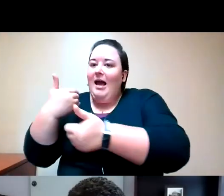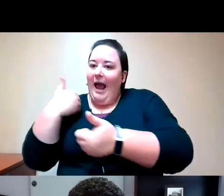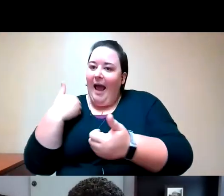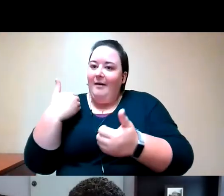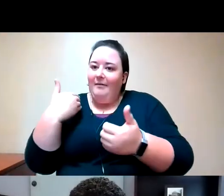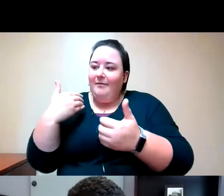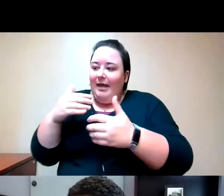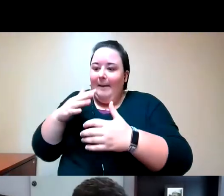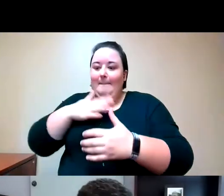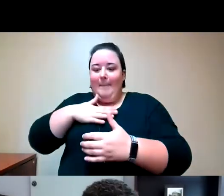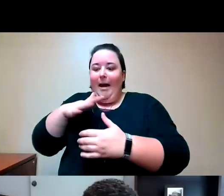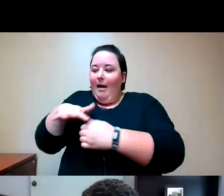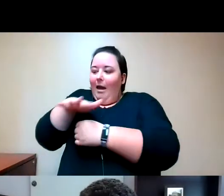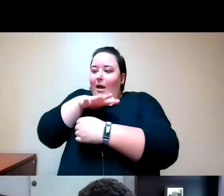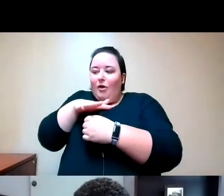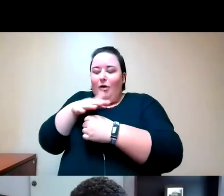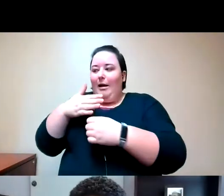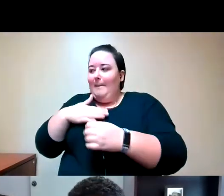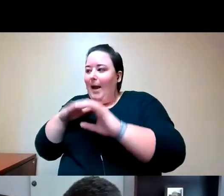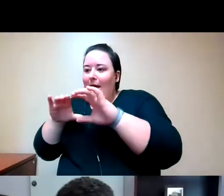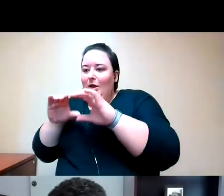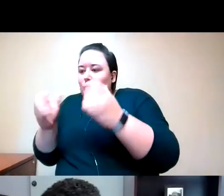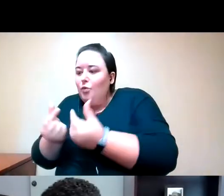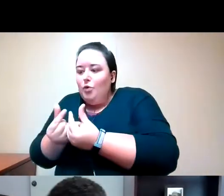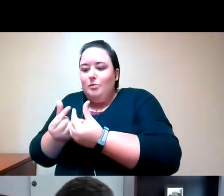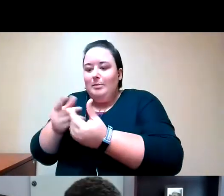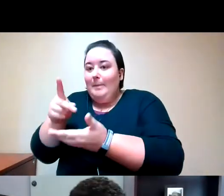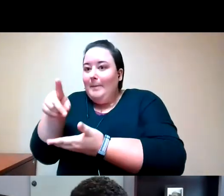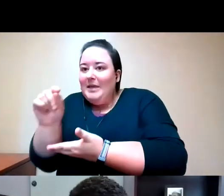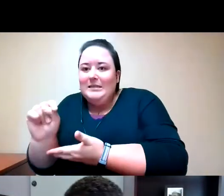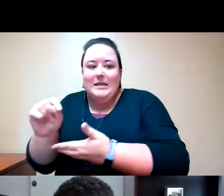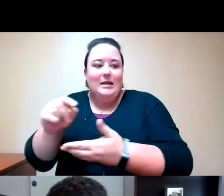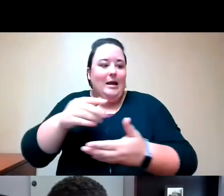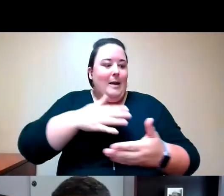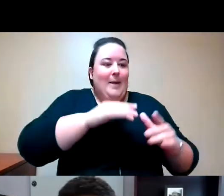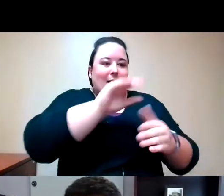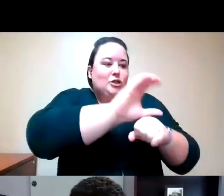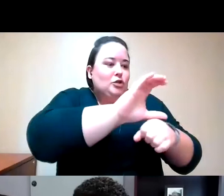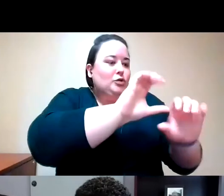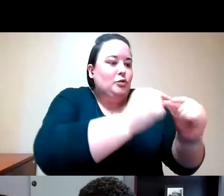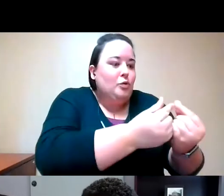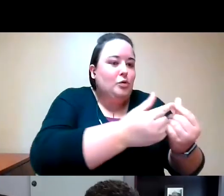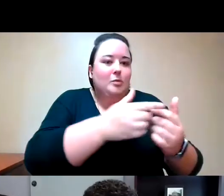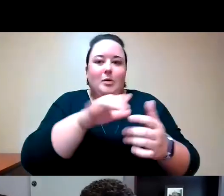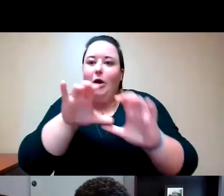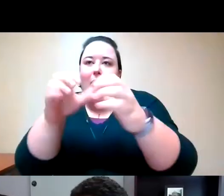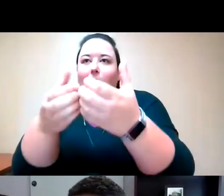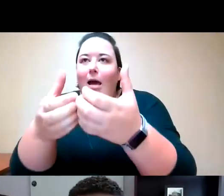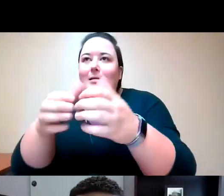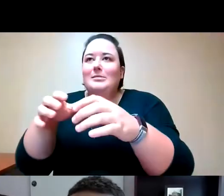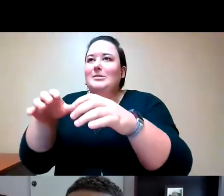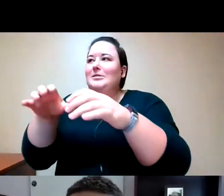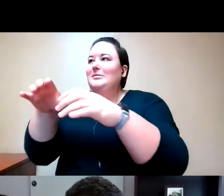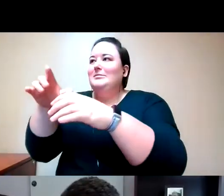can. Whether it's in your PTO group, whether it's in your church small group, whether it's in your class at school, whether it's in your neighborhood community,